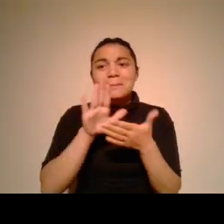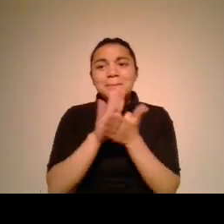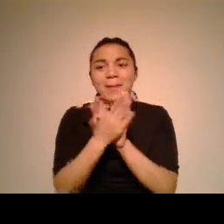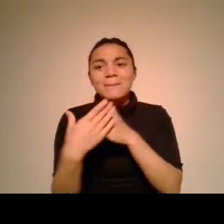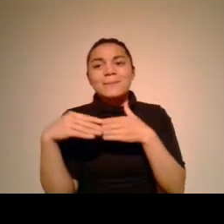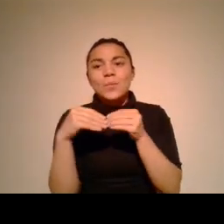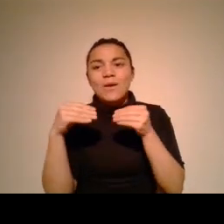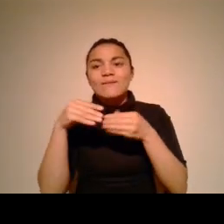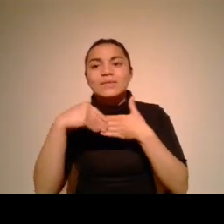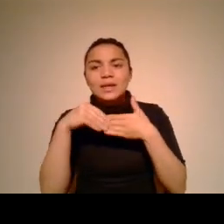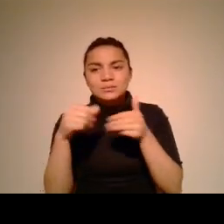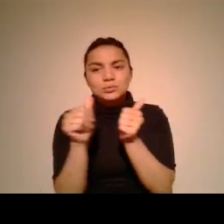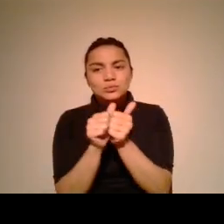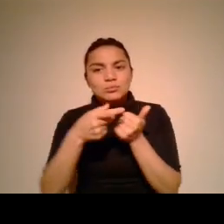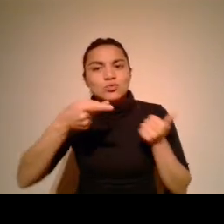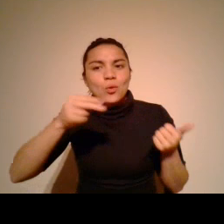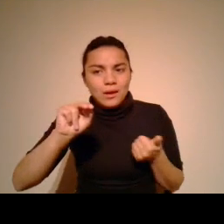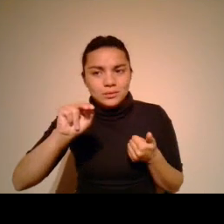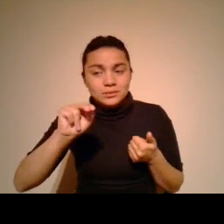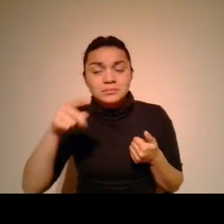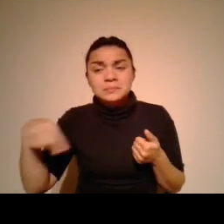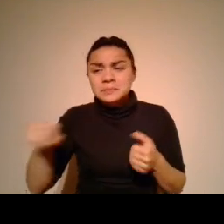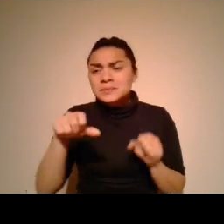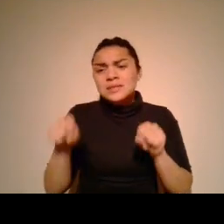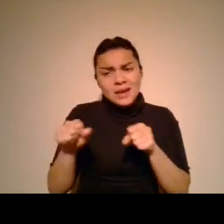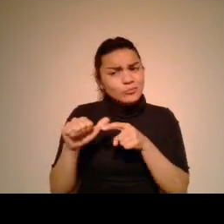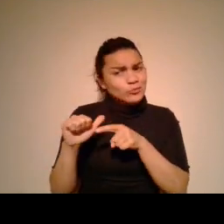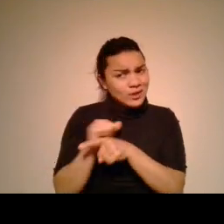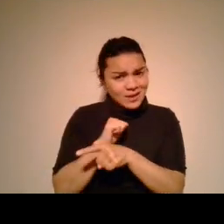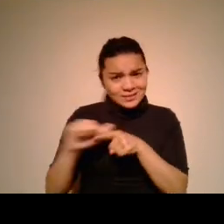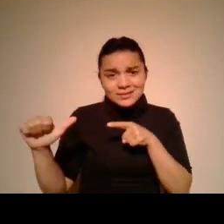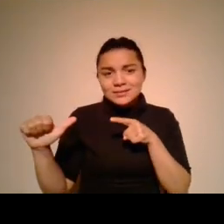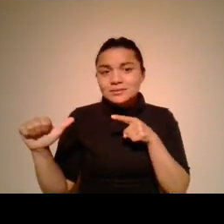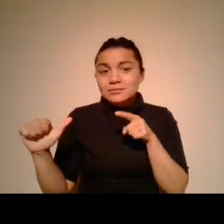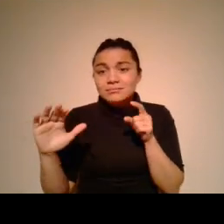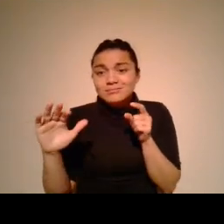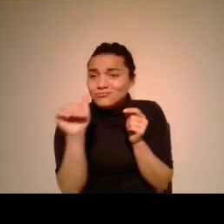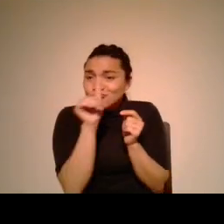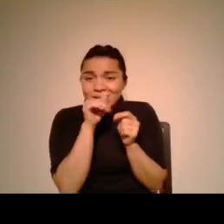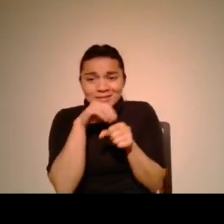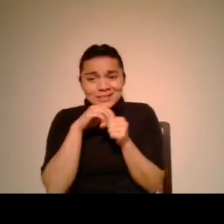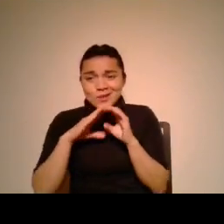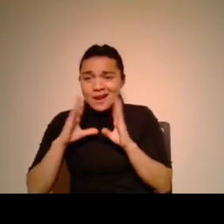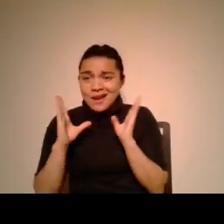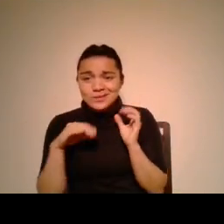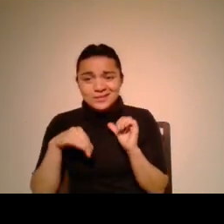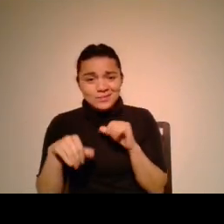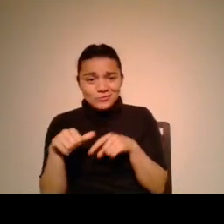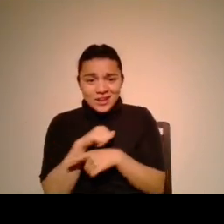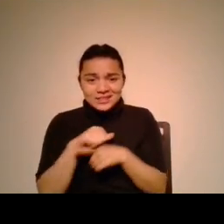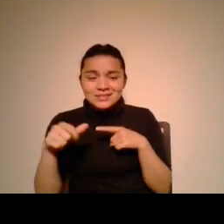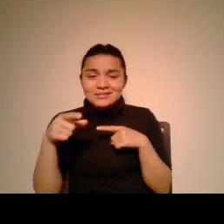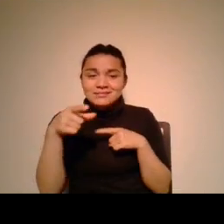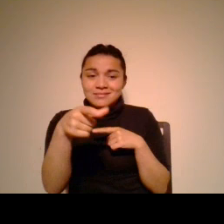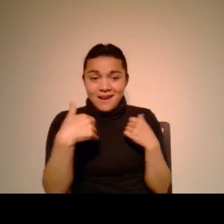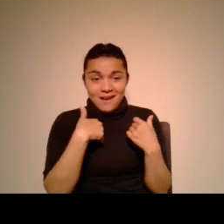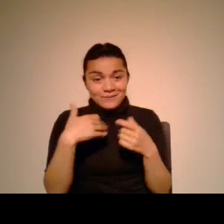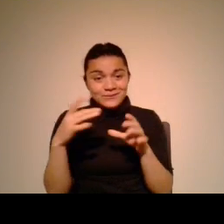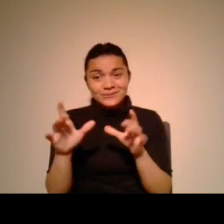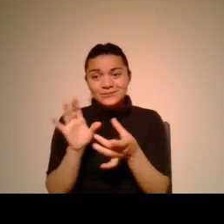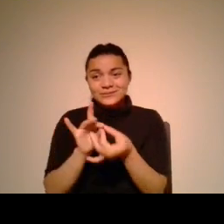where you can practice in private. This slide actually has a link.